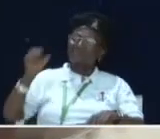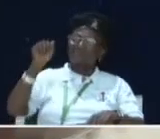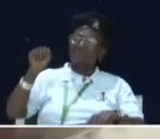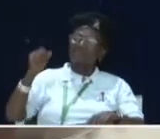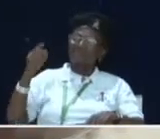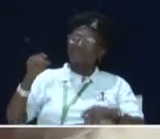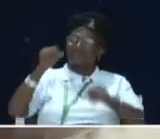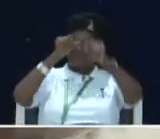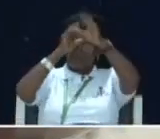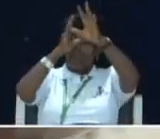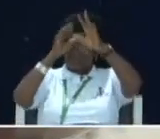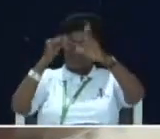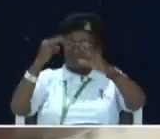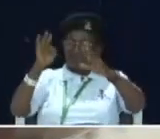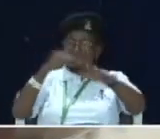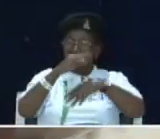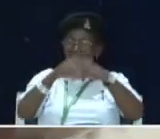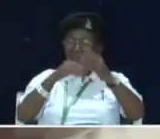the Father of all fathers,